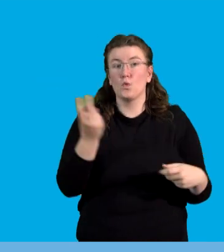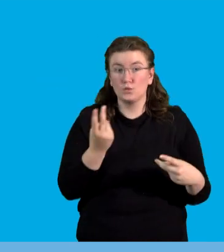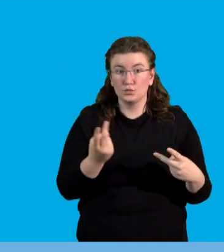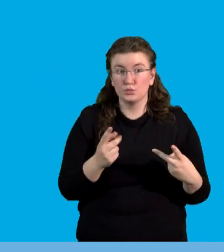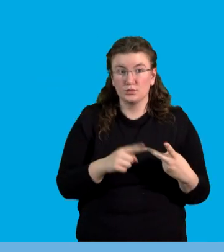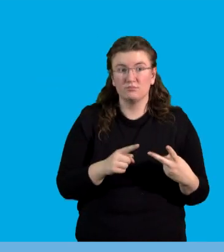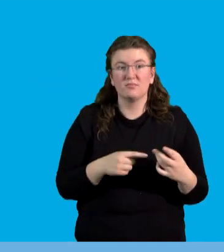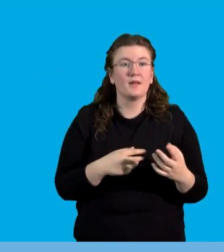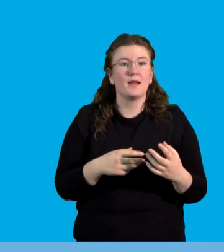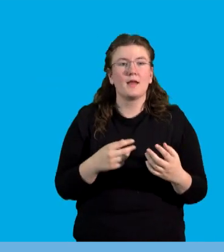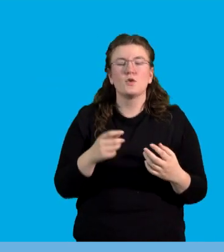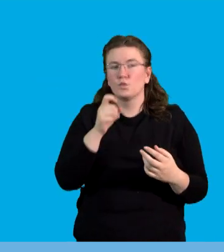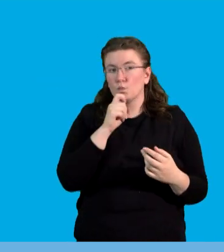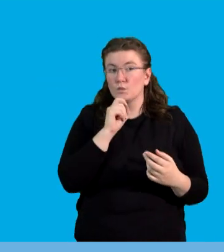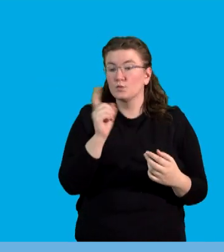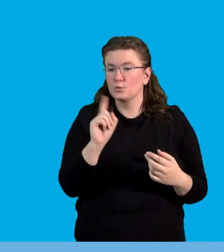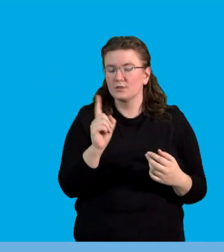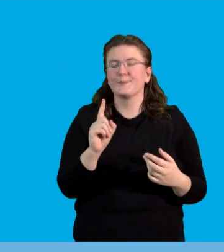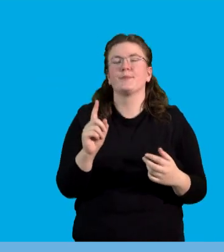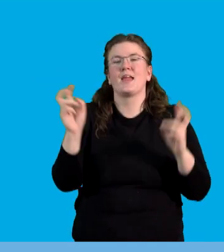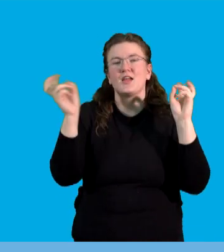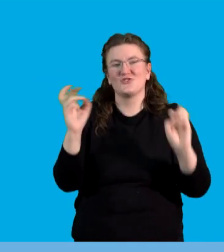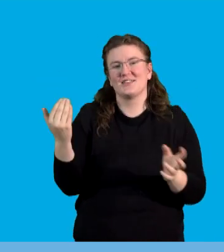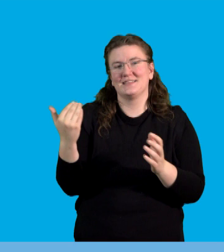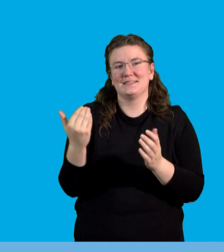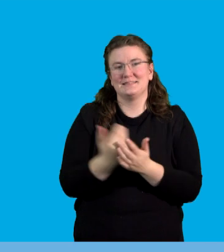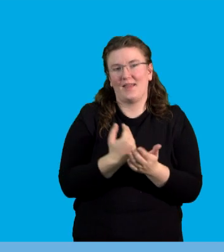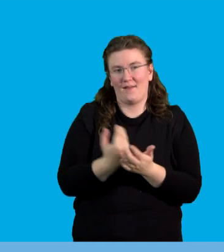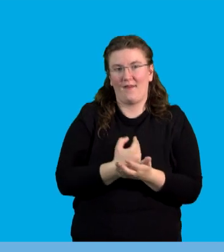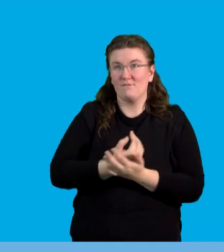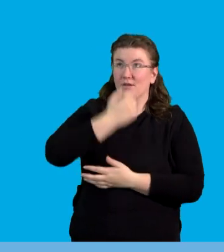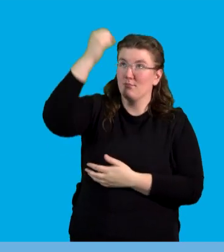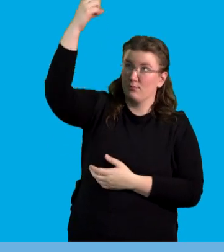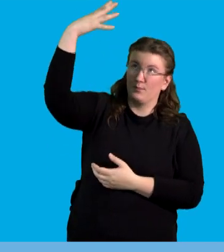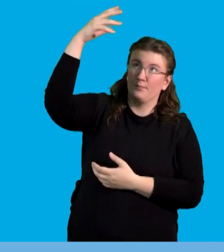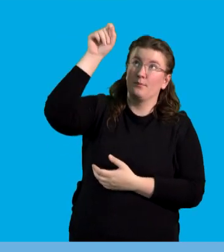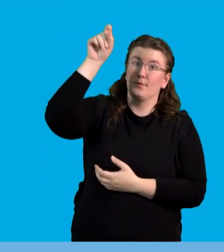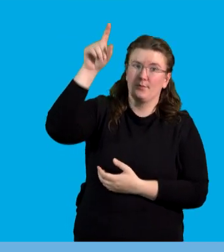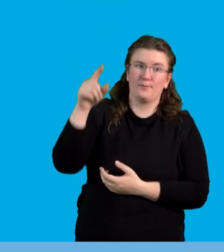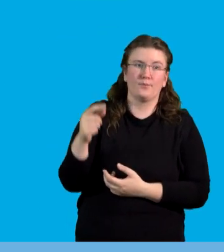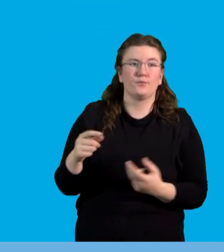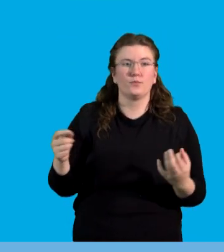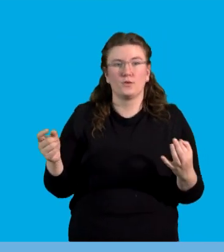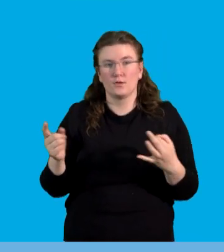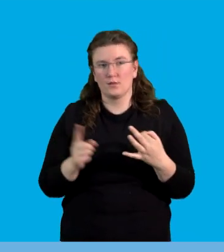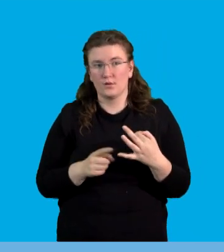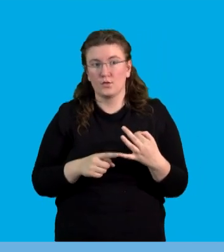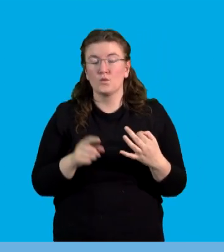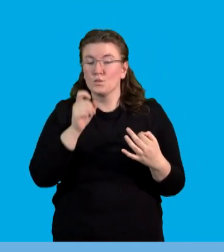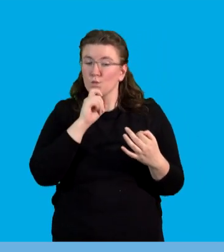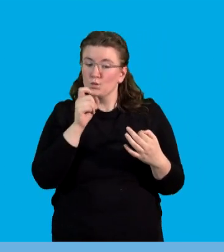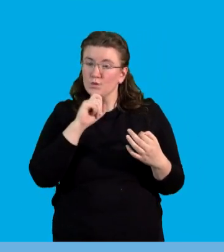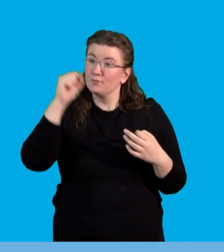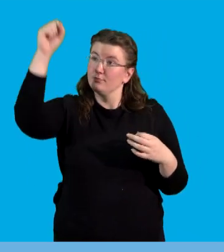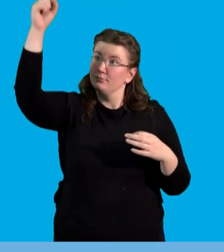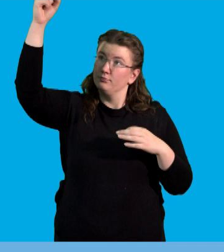also use only energy-saving light bulbs. And then using solar power